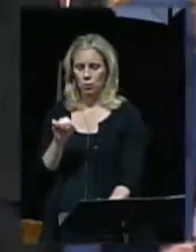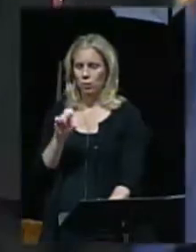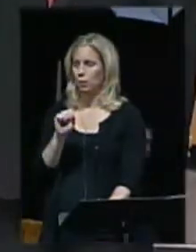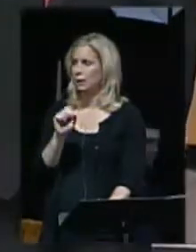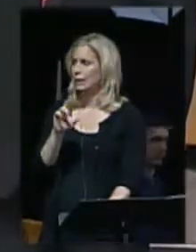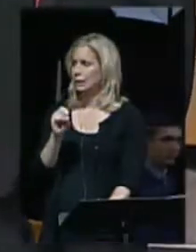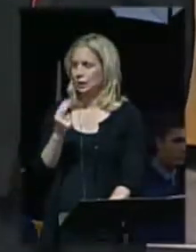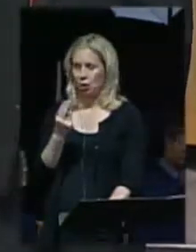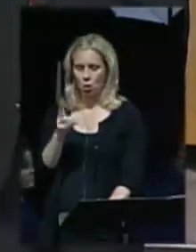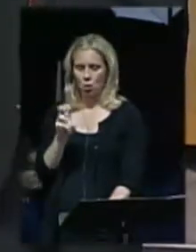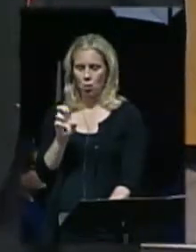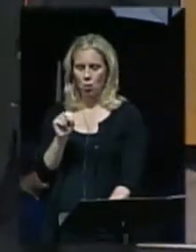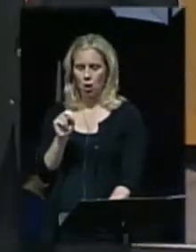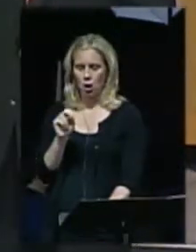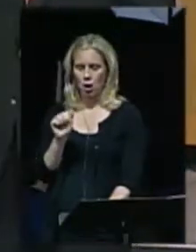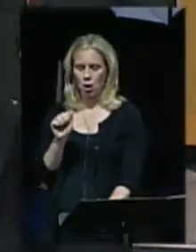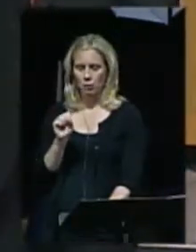Sarah Wenis.